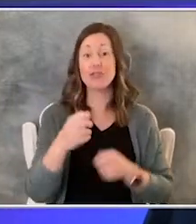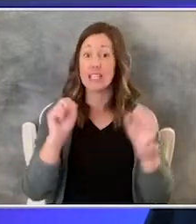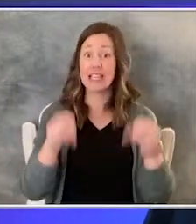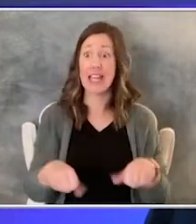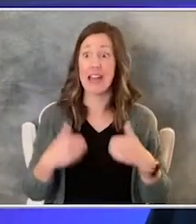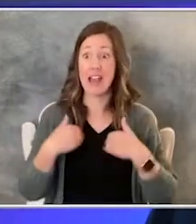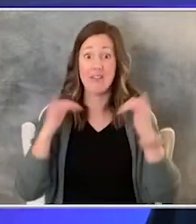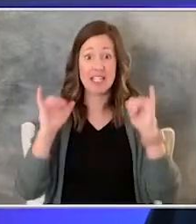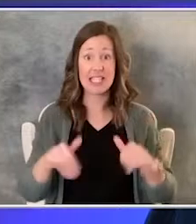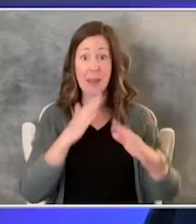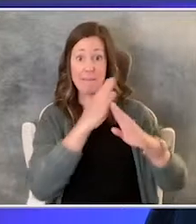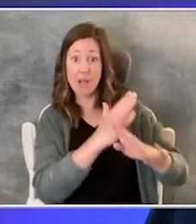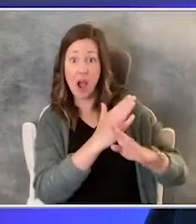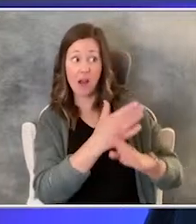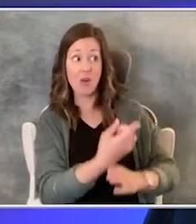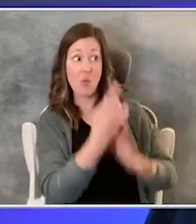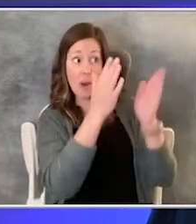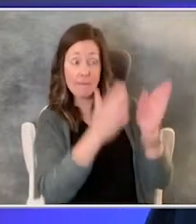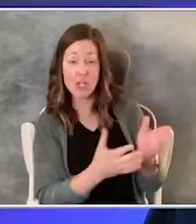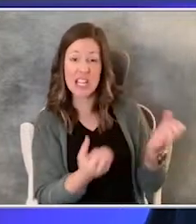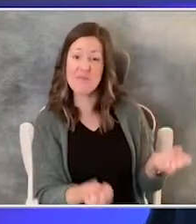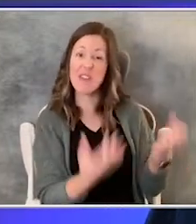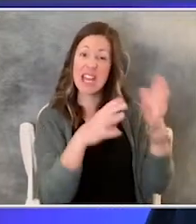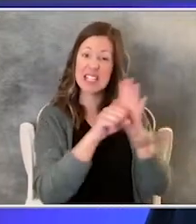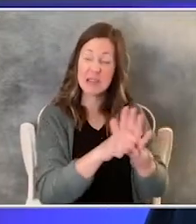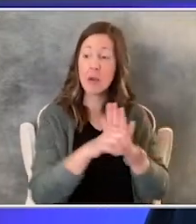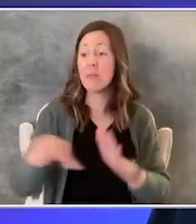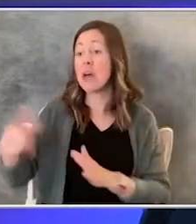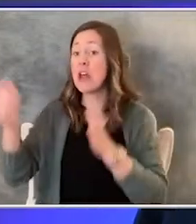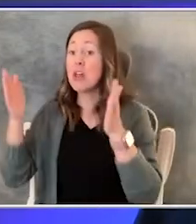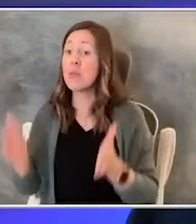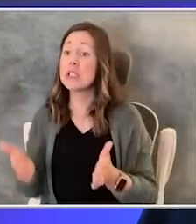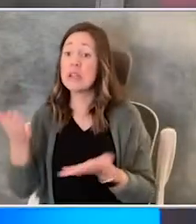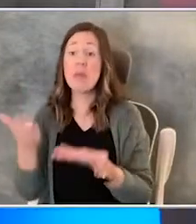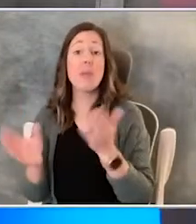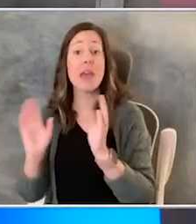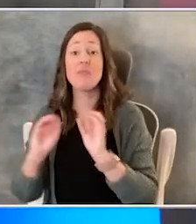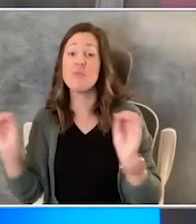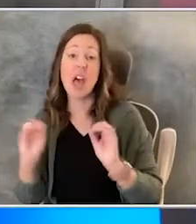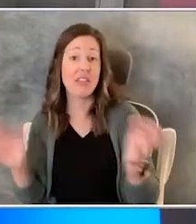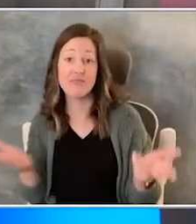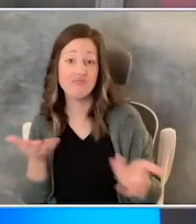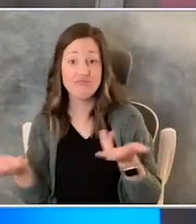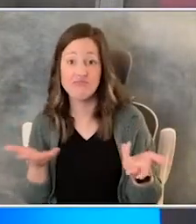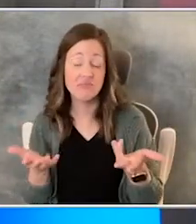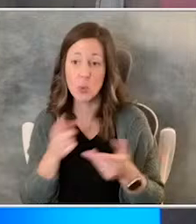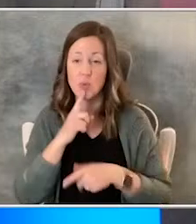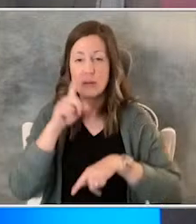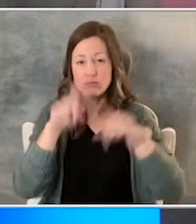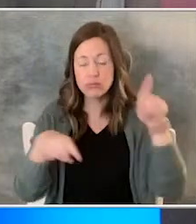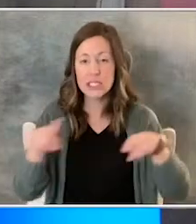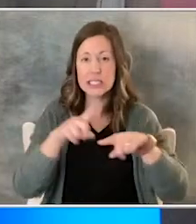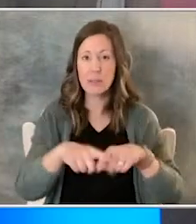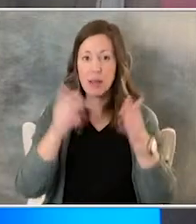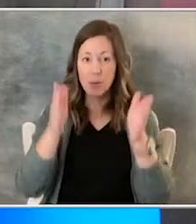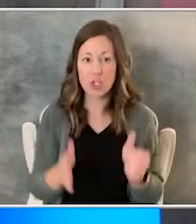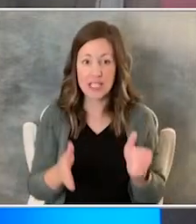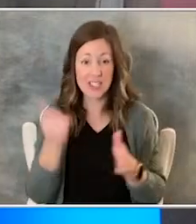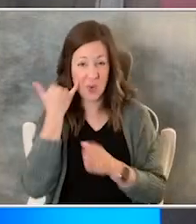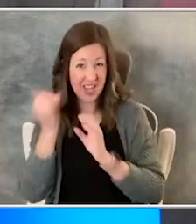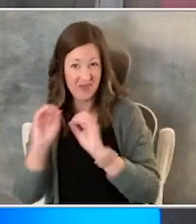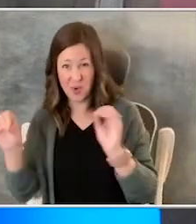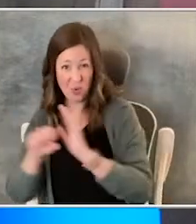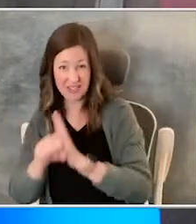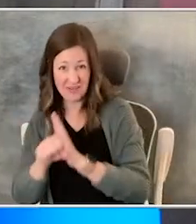your exercise tolerance, it's really good for the heart. Boy, you're probably the 10th doctor we've had in just the